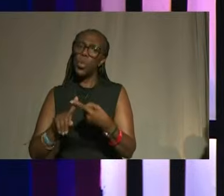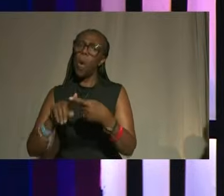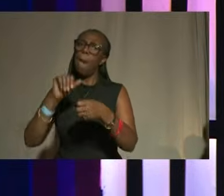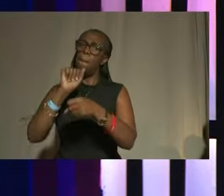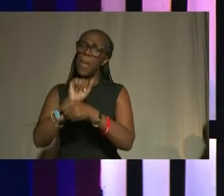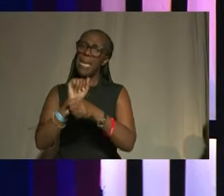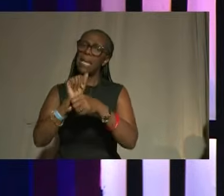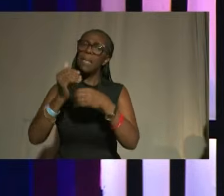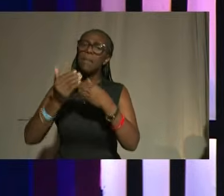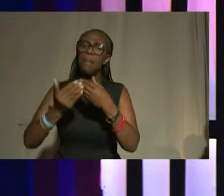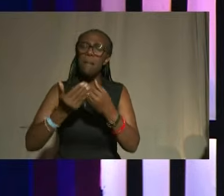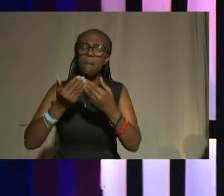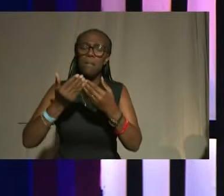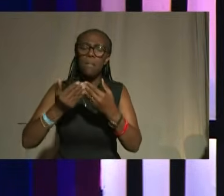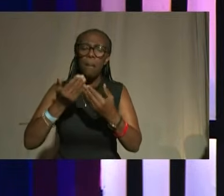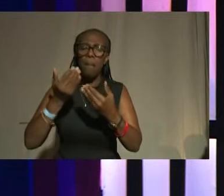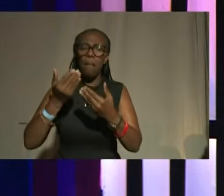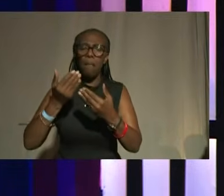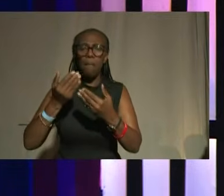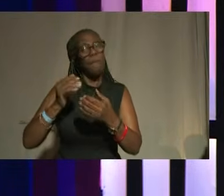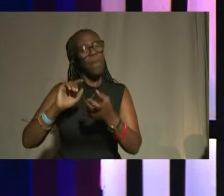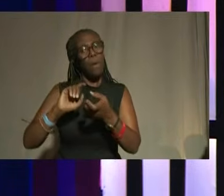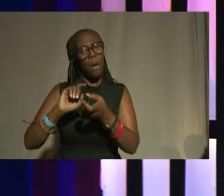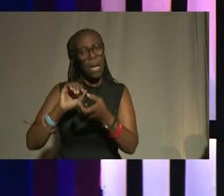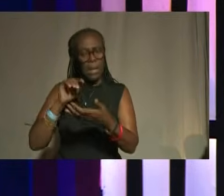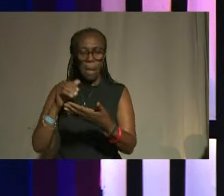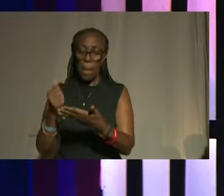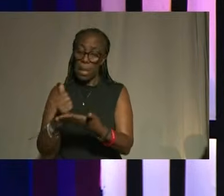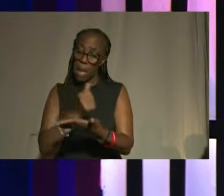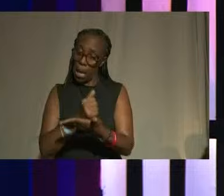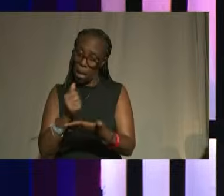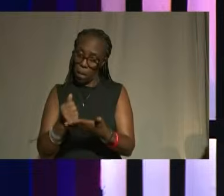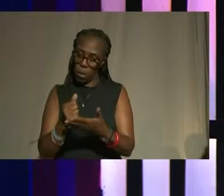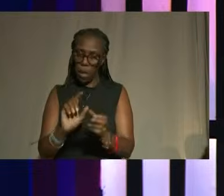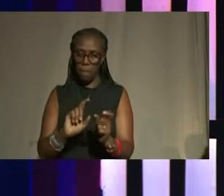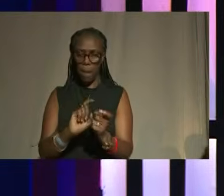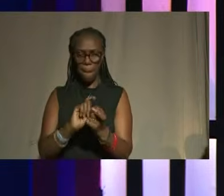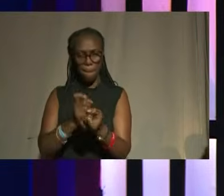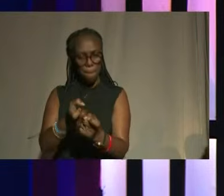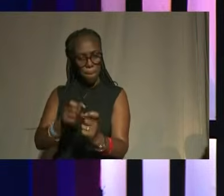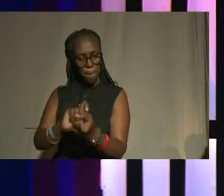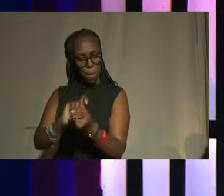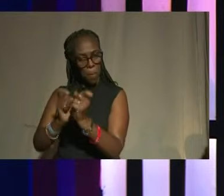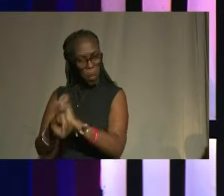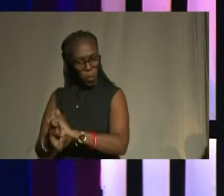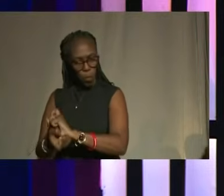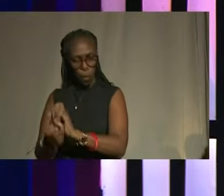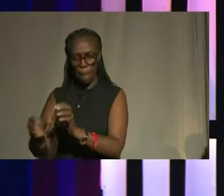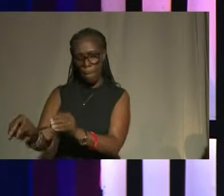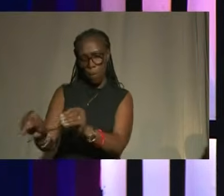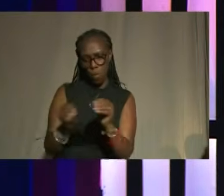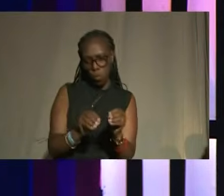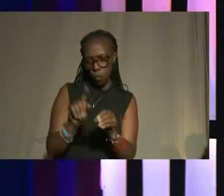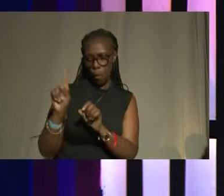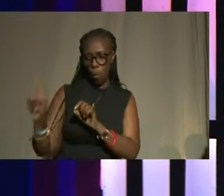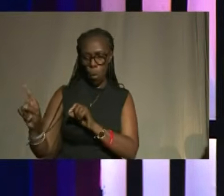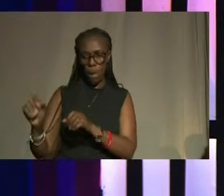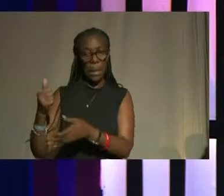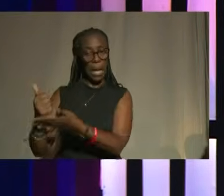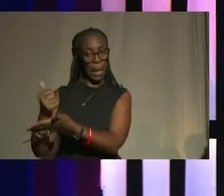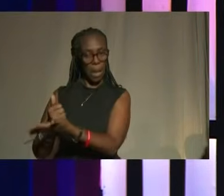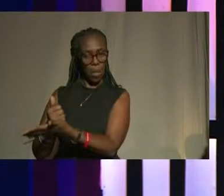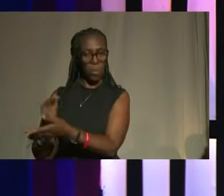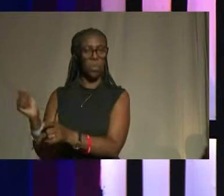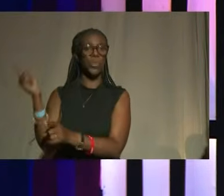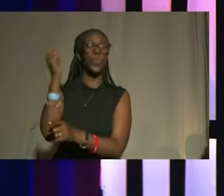someone to move their account from one bank to the next. We believe ultimately in the market, within reason, of course, with a